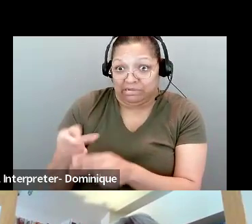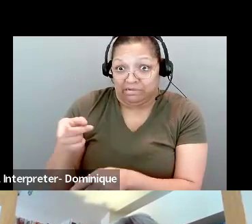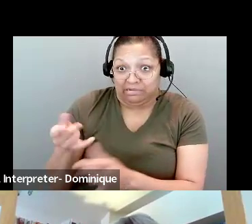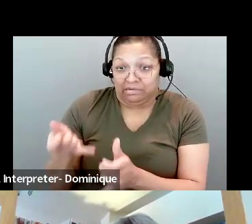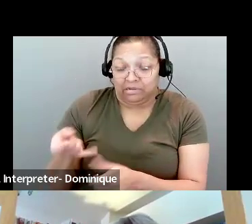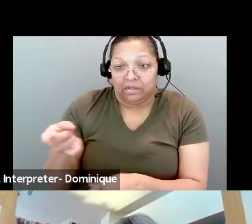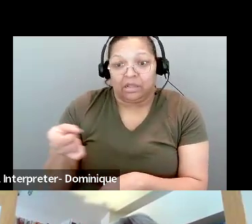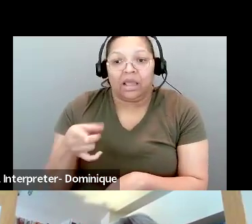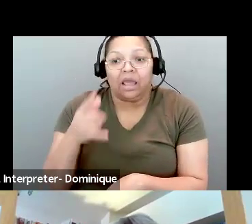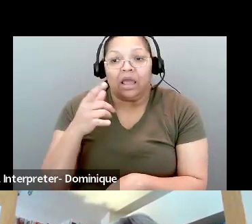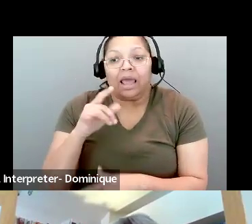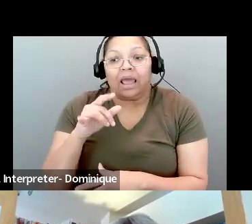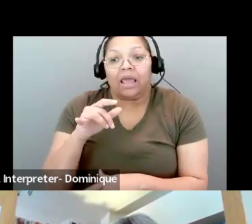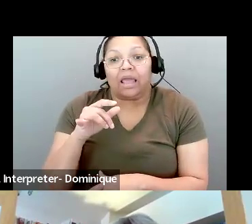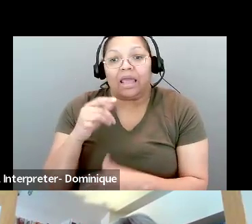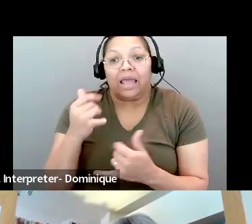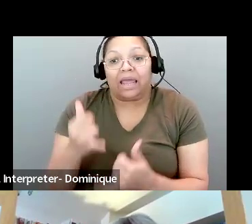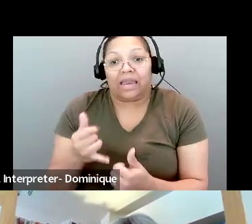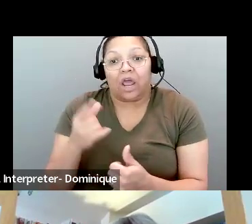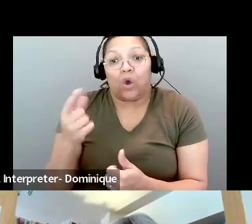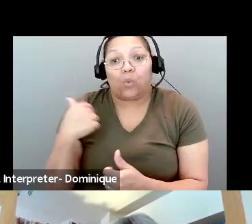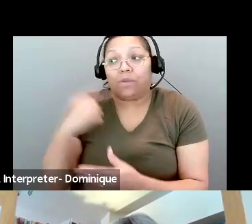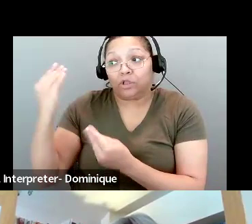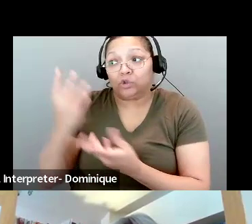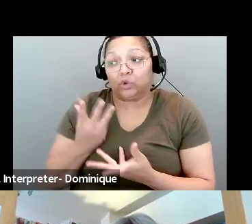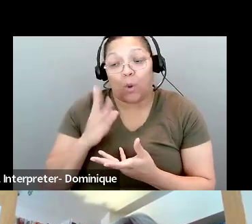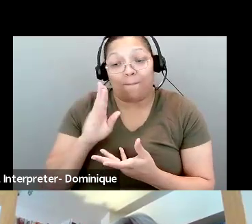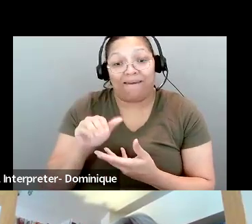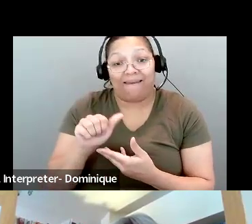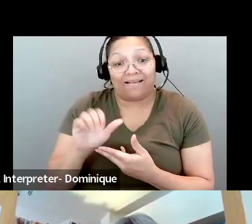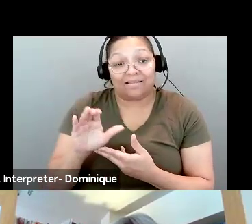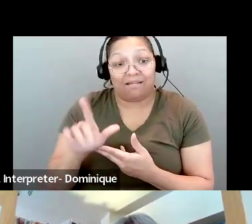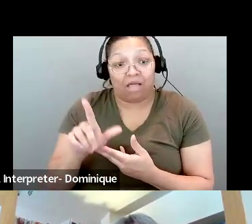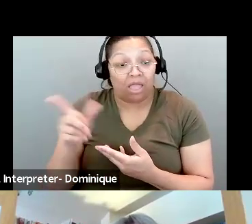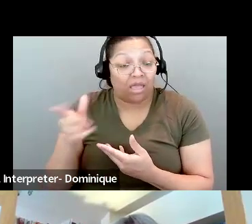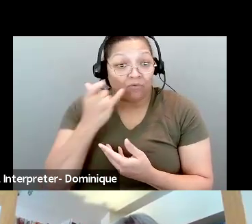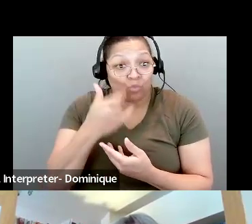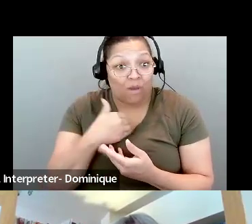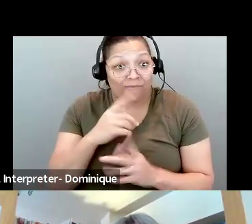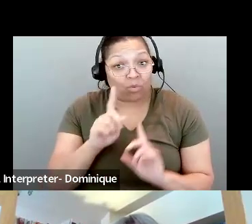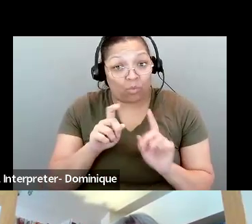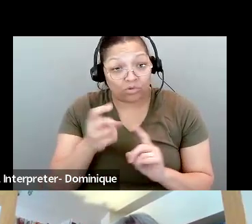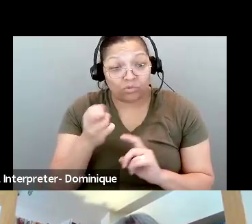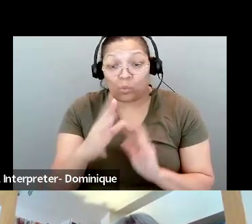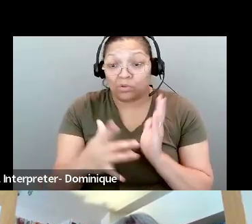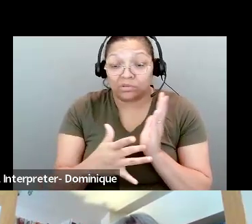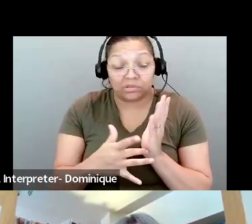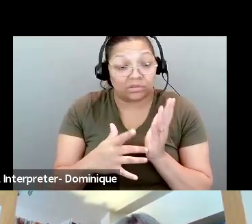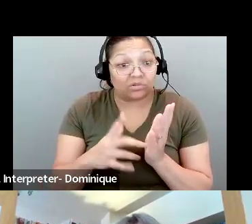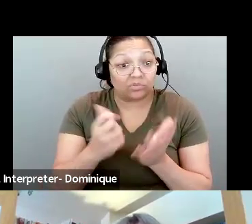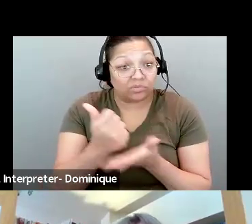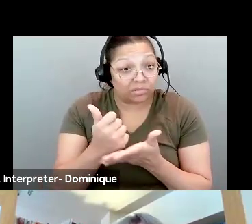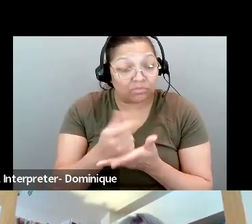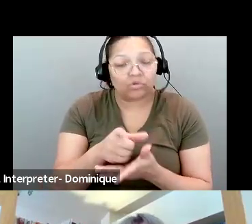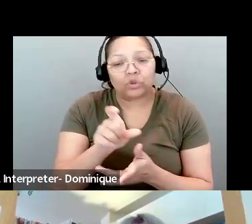the guidance at this time from ACL is that if you have questions, or you need some technical assistance, that you should reach